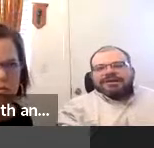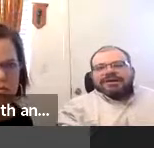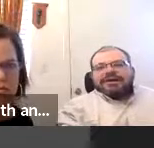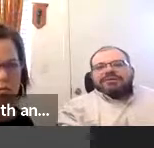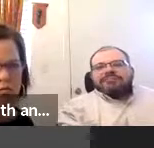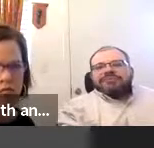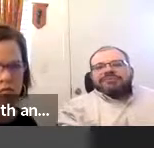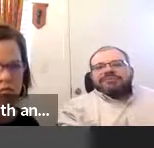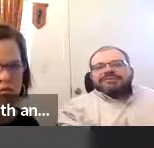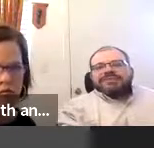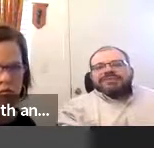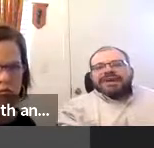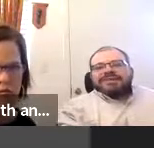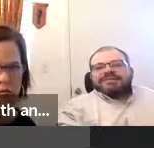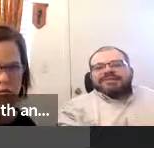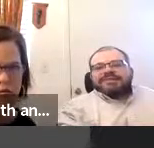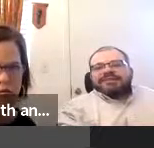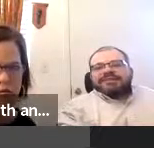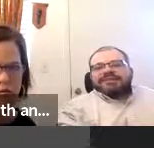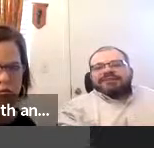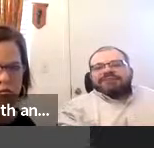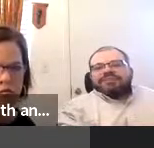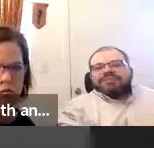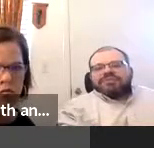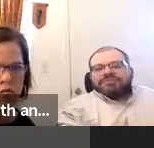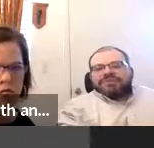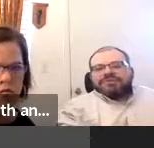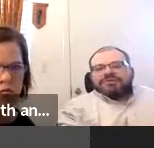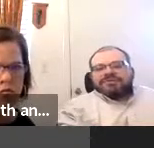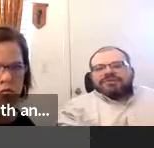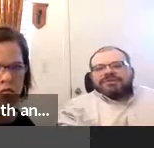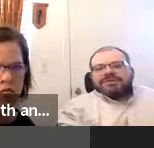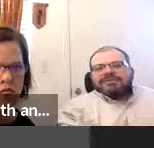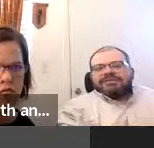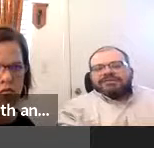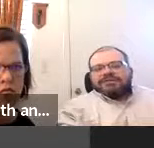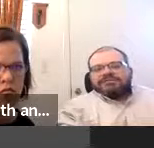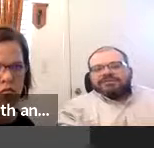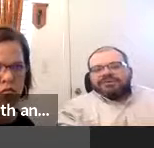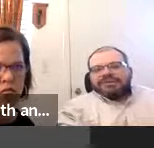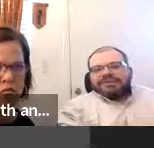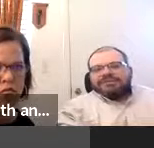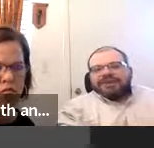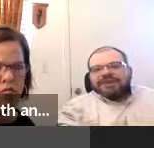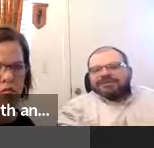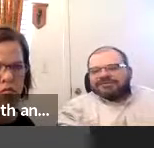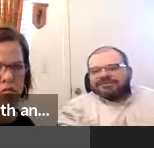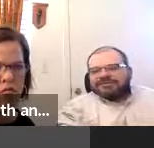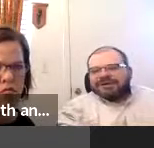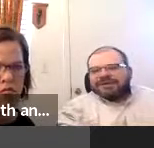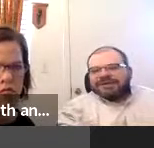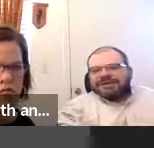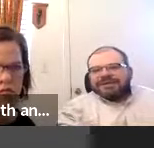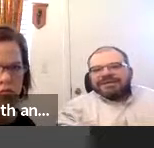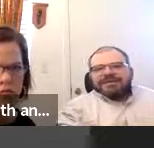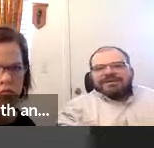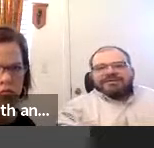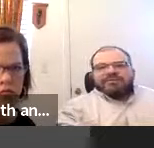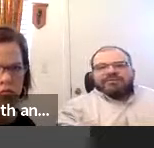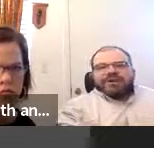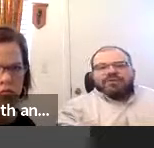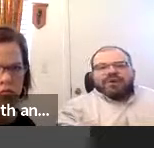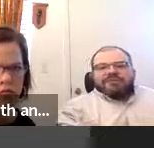pieces was that it determined, or it supposedly tried to